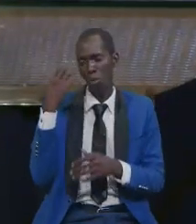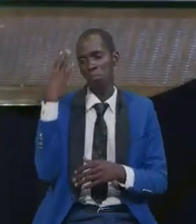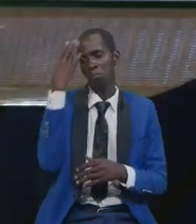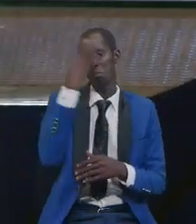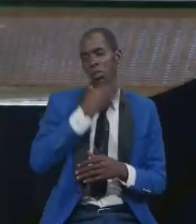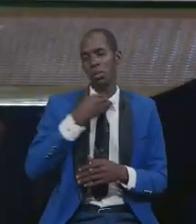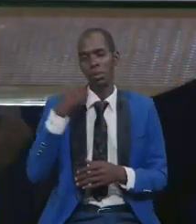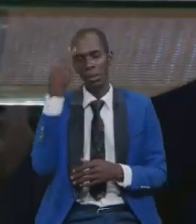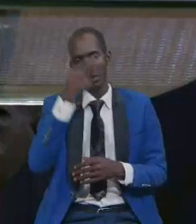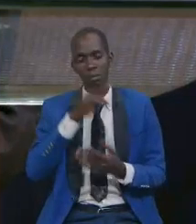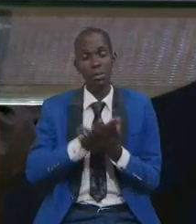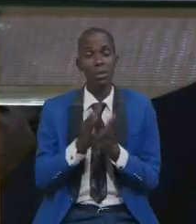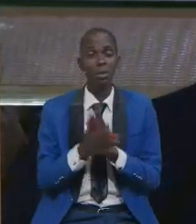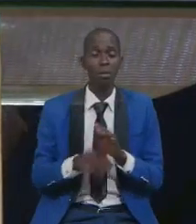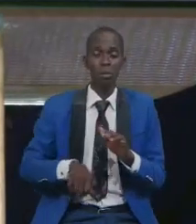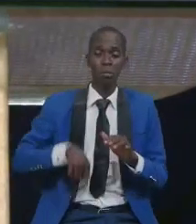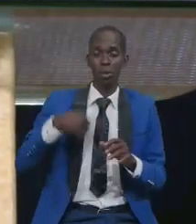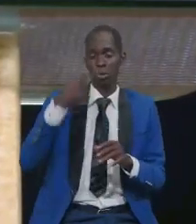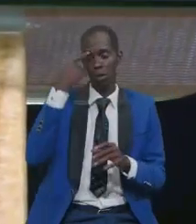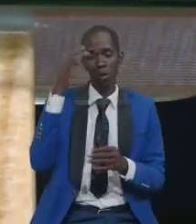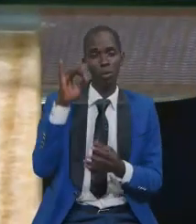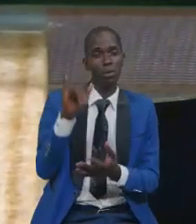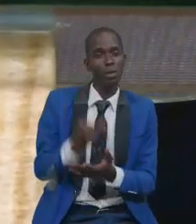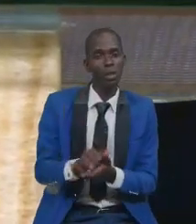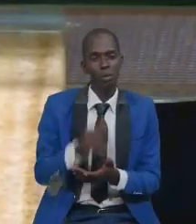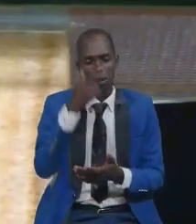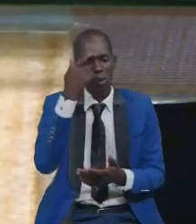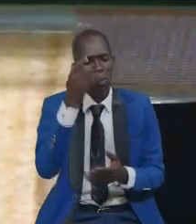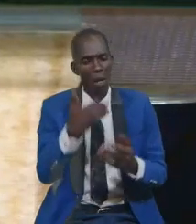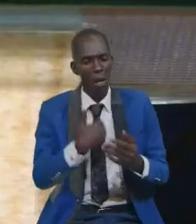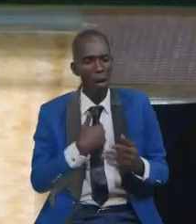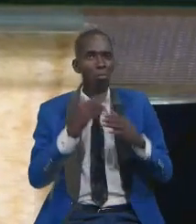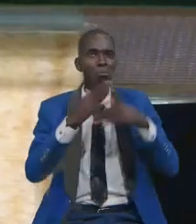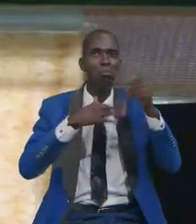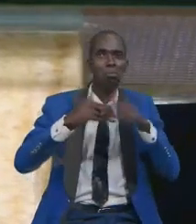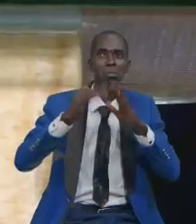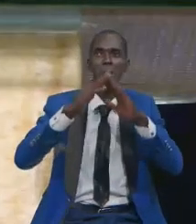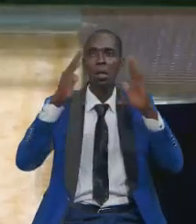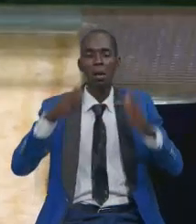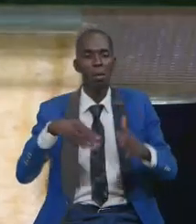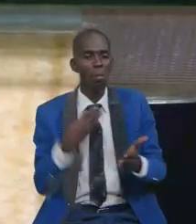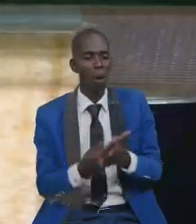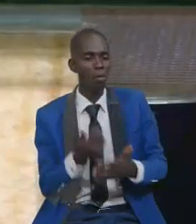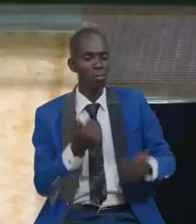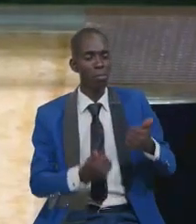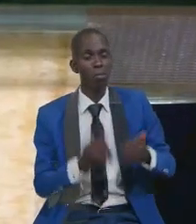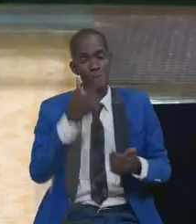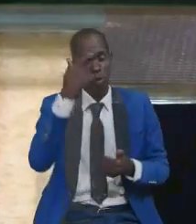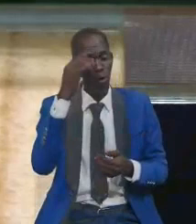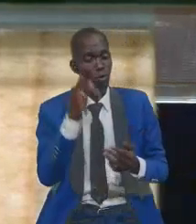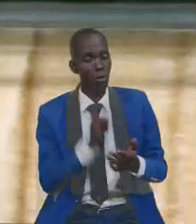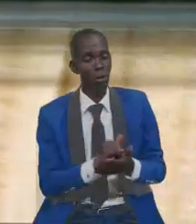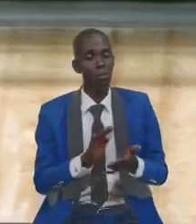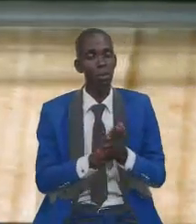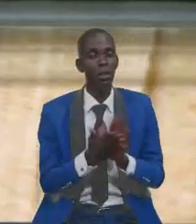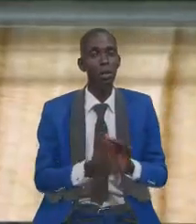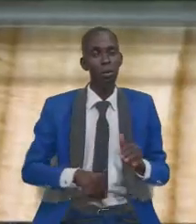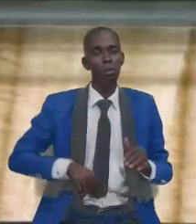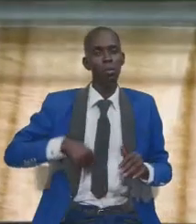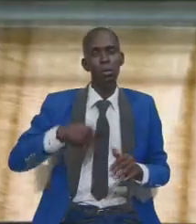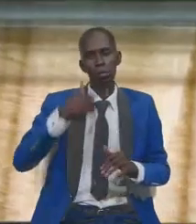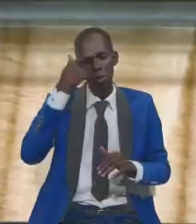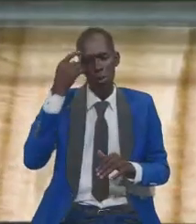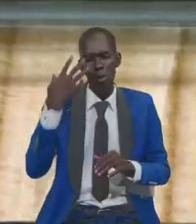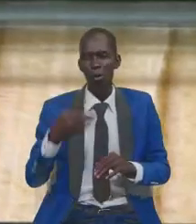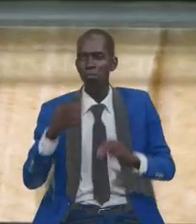they are proud. Because of their possession, that's what they are proud. Because of their position in life, that's why they